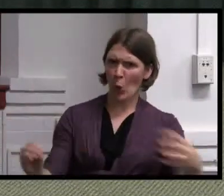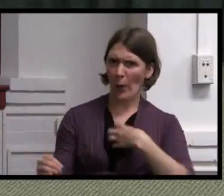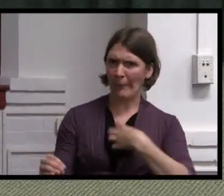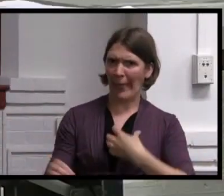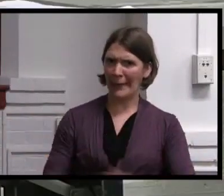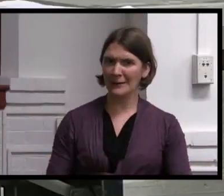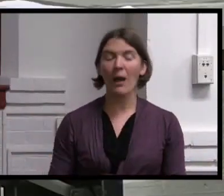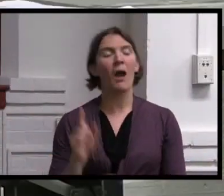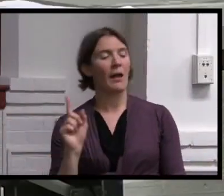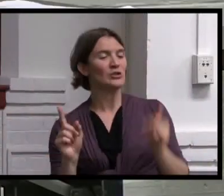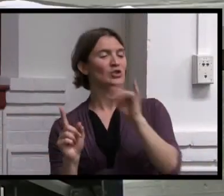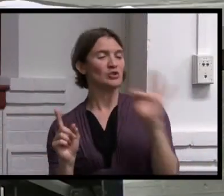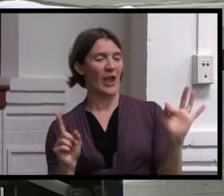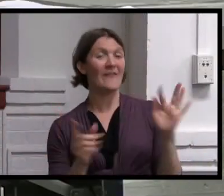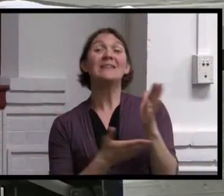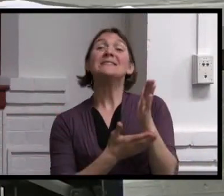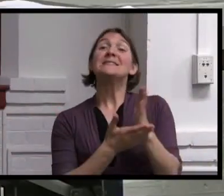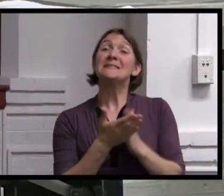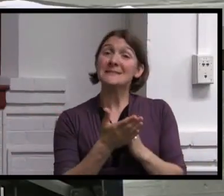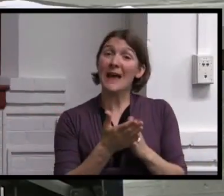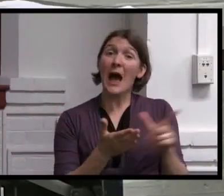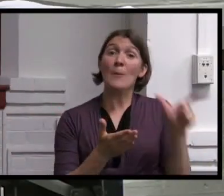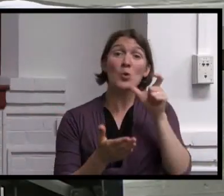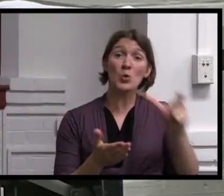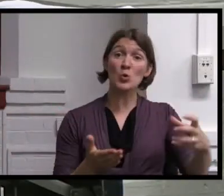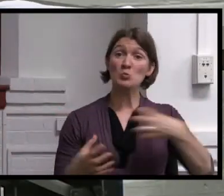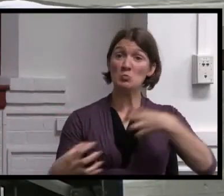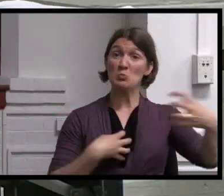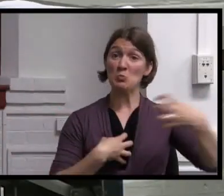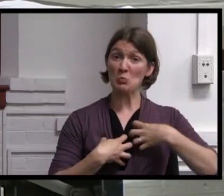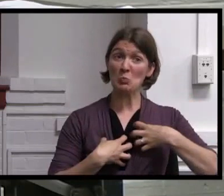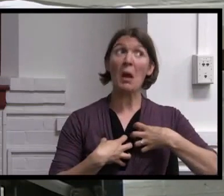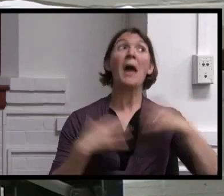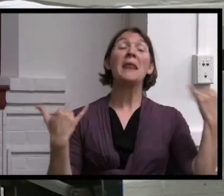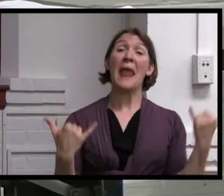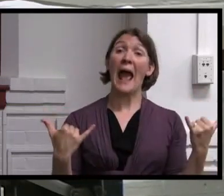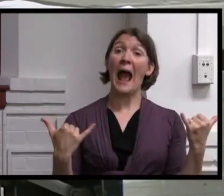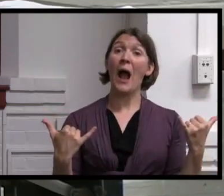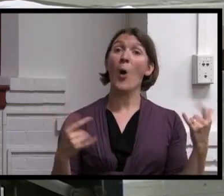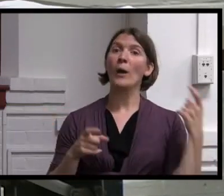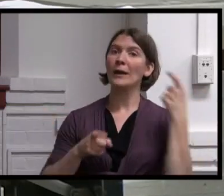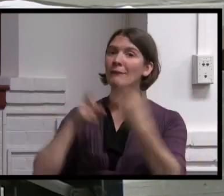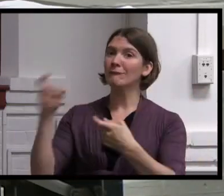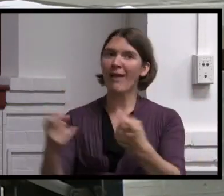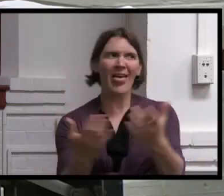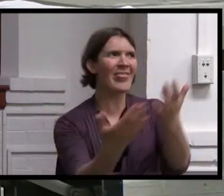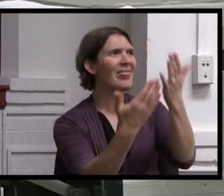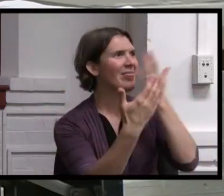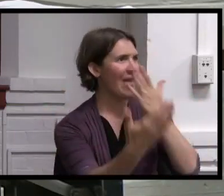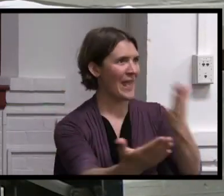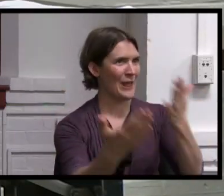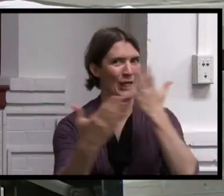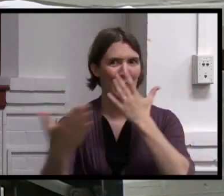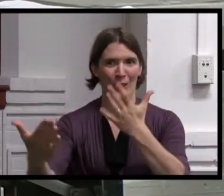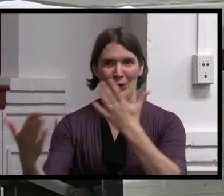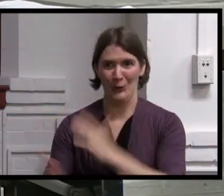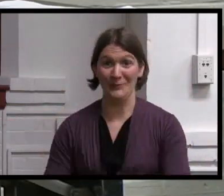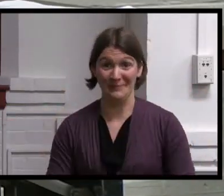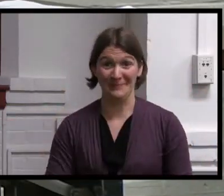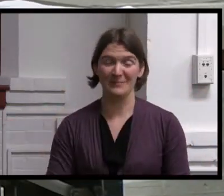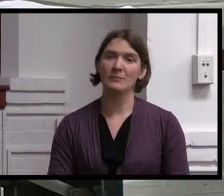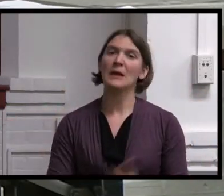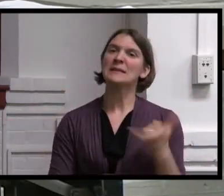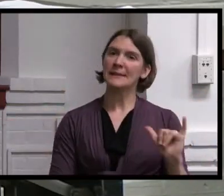say, some of the group around the Crow Lot have contributed. Good. And we thank any and all. Absolutely.